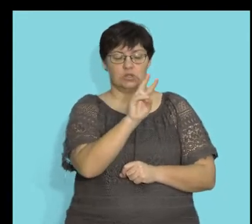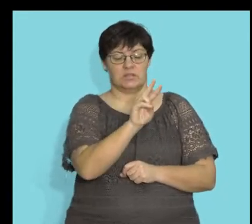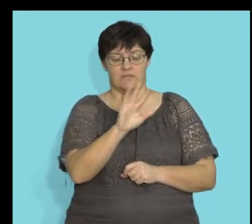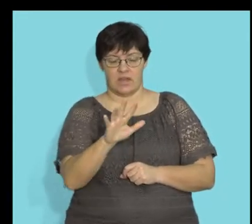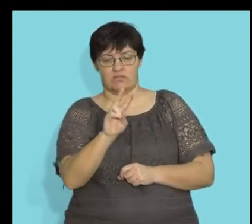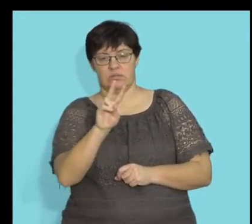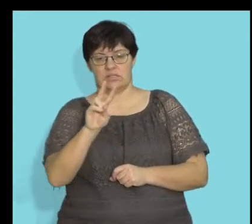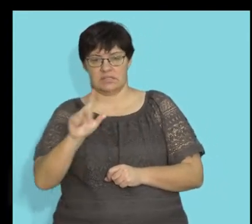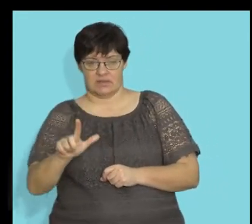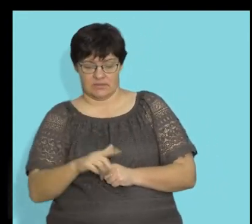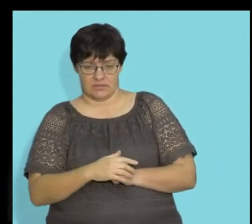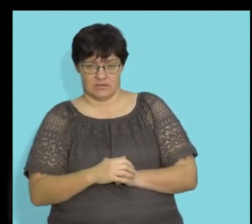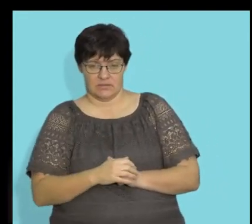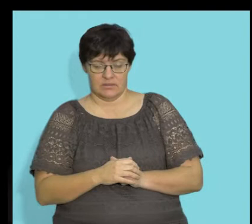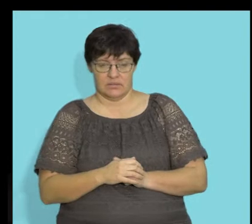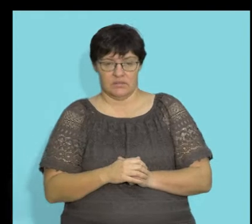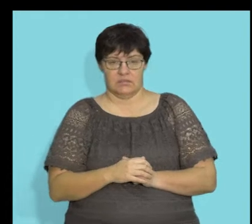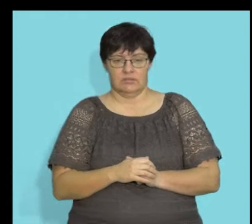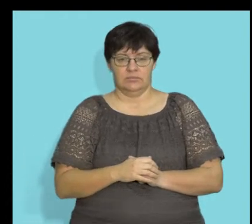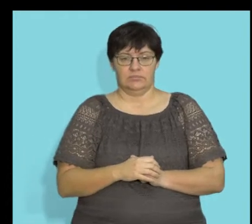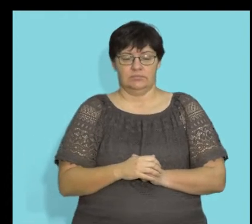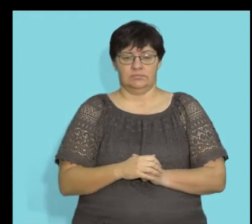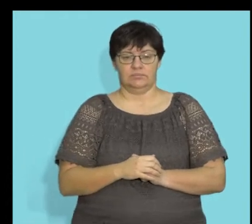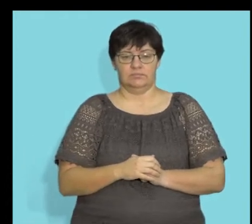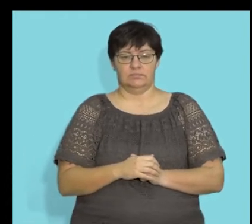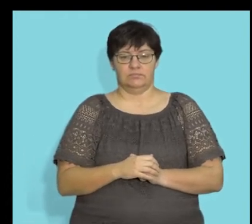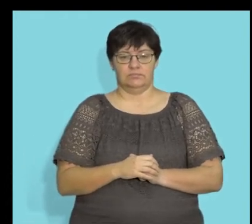23, 25, and 27.